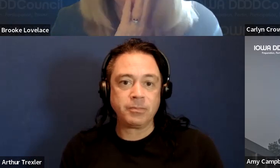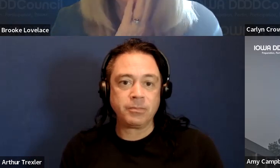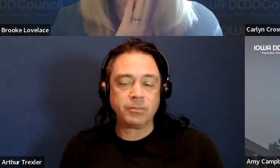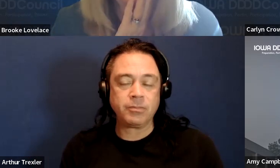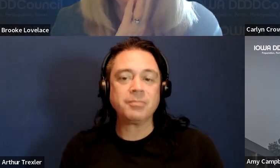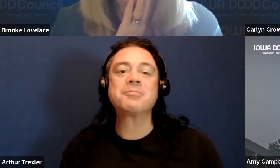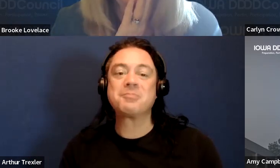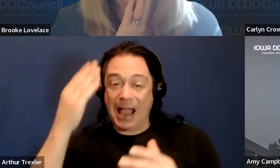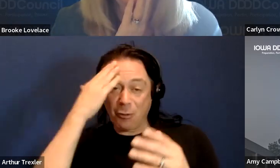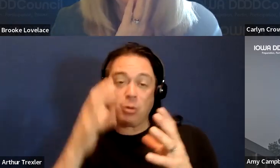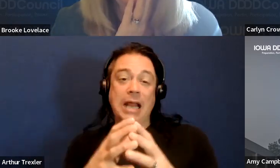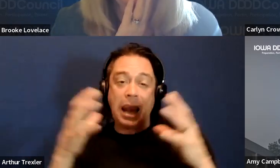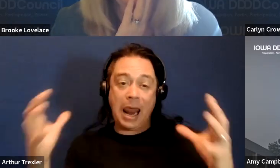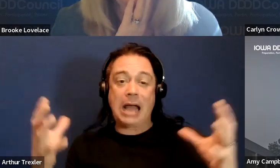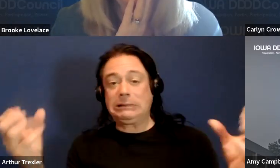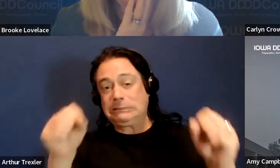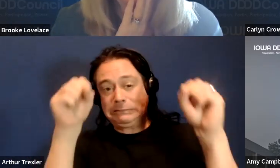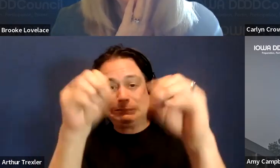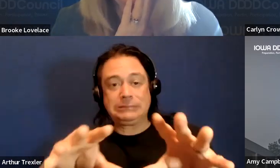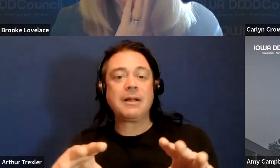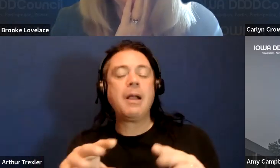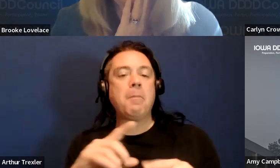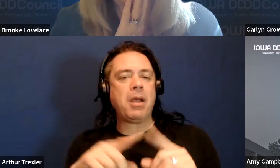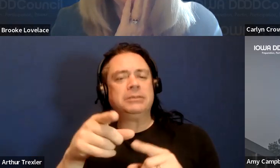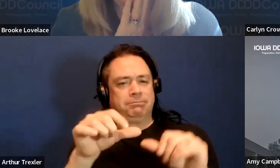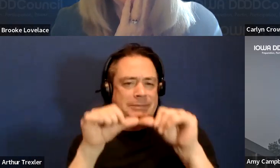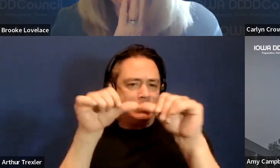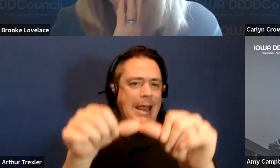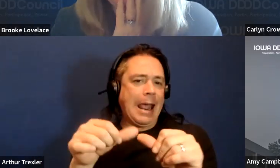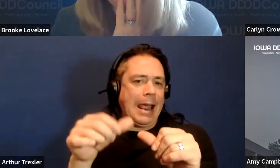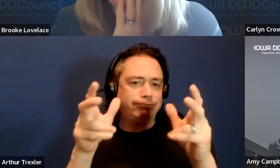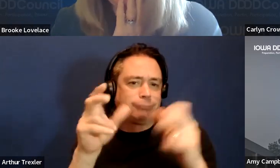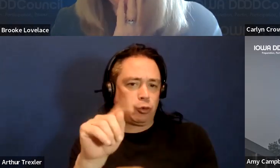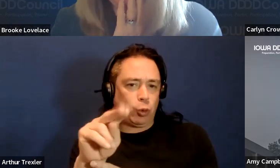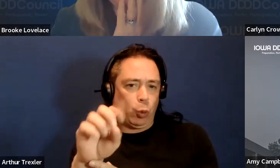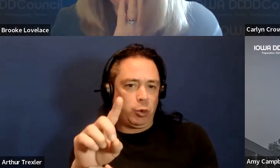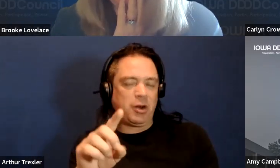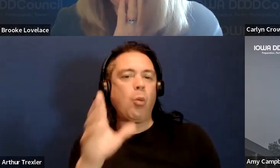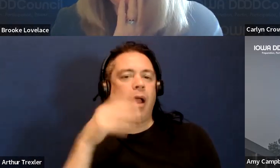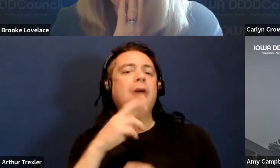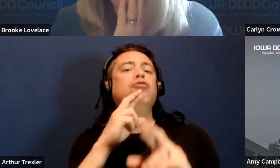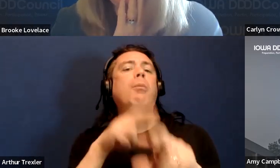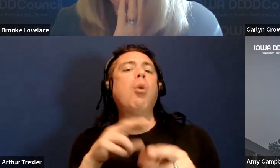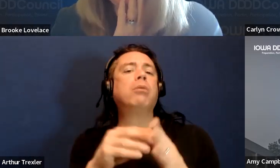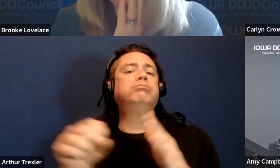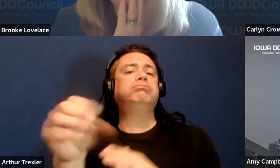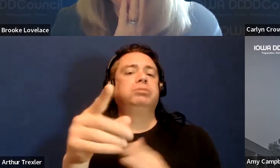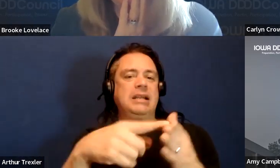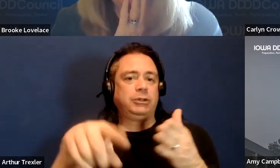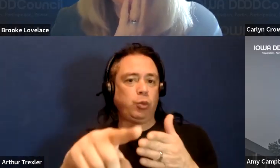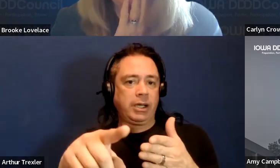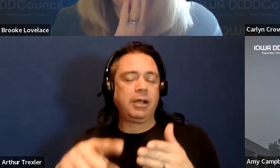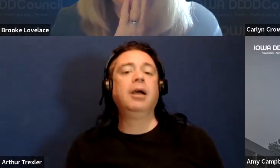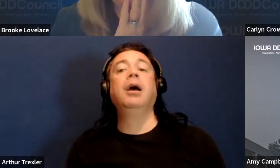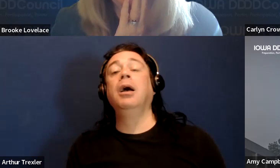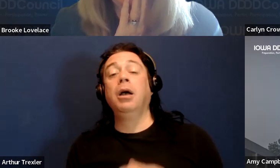I know it's a lot. Stay tuned. We will have a report out next week. And if you haven't